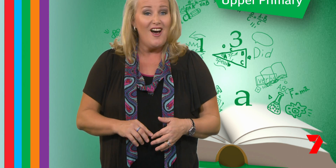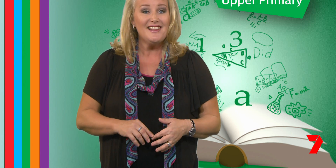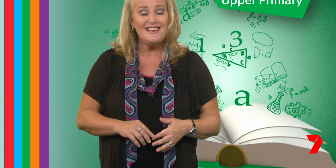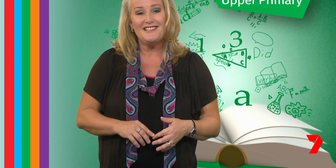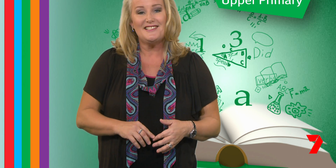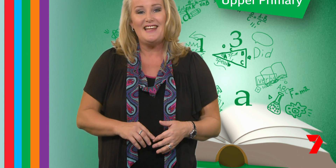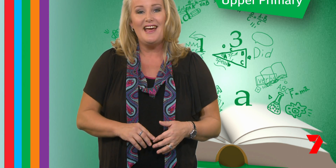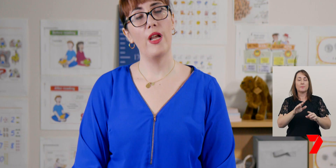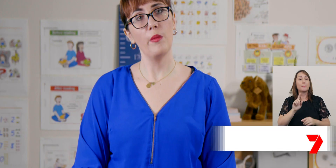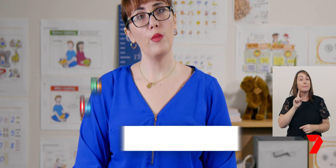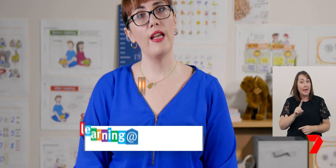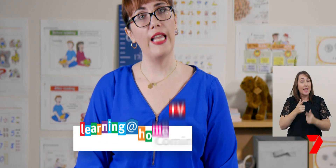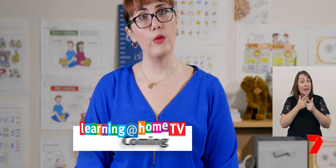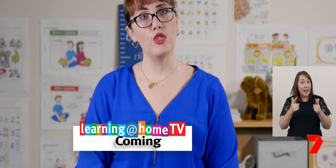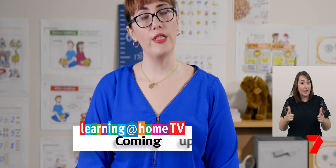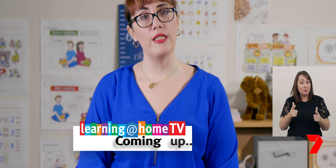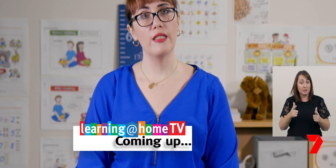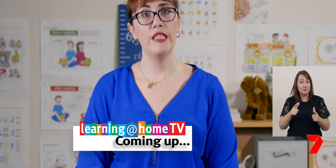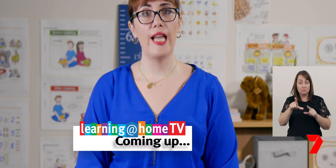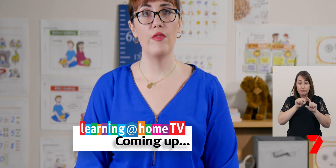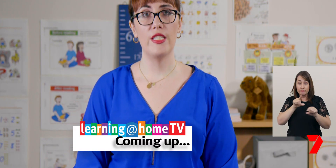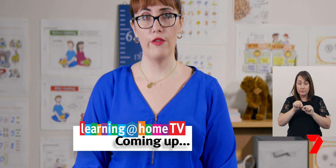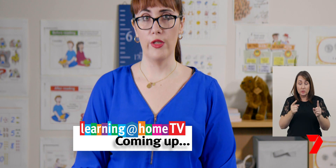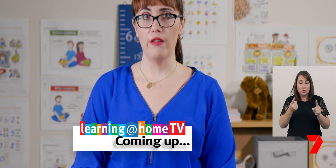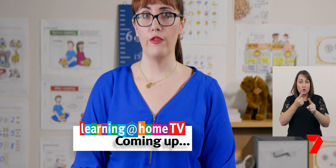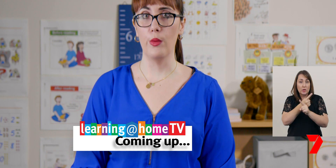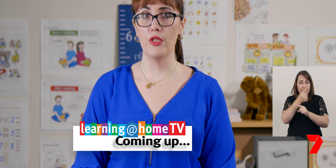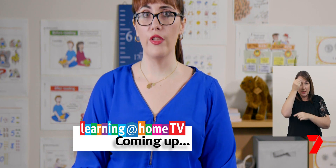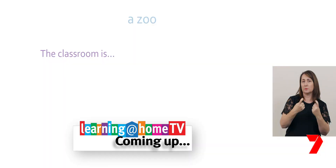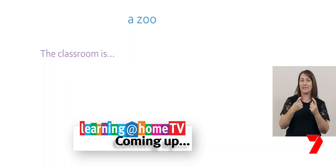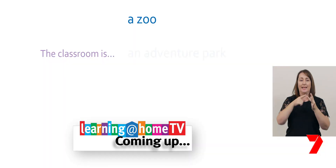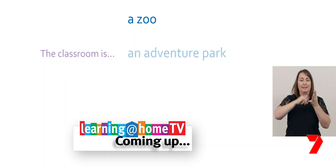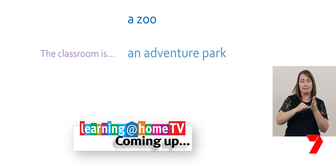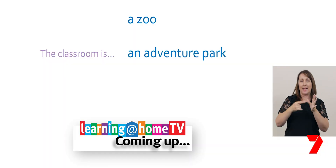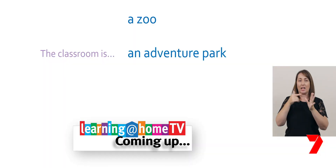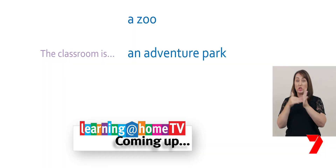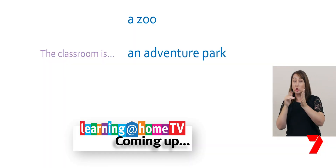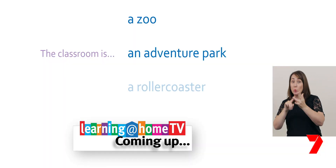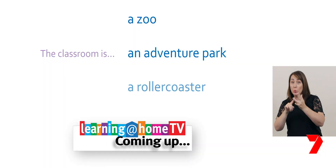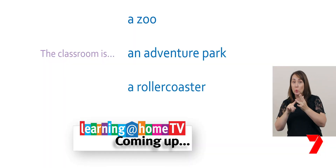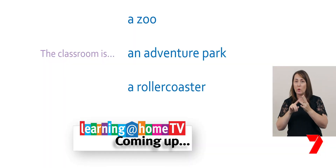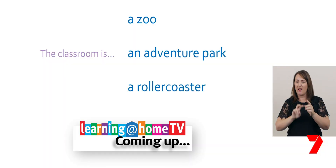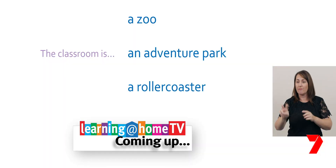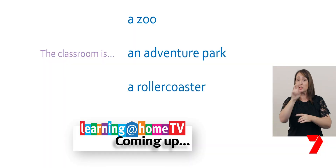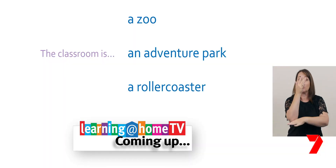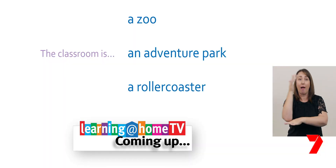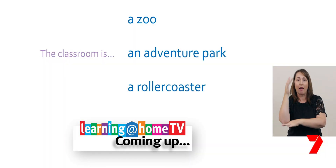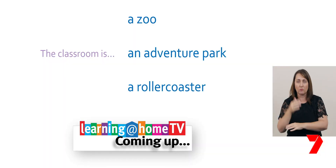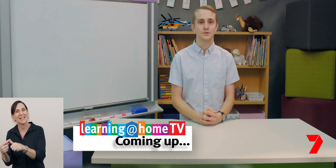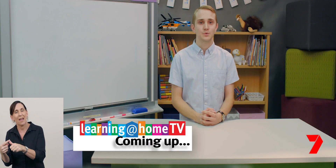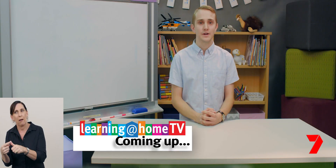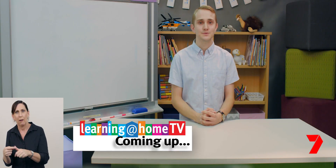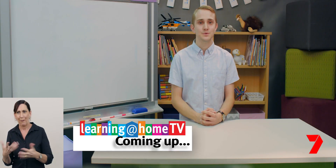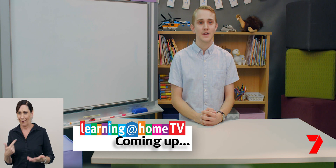and science lessons today. We'll explore how we can experiment with figurative language to create imagery and influence